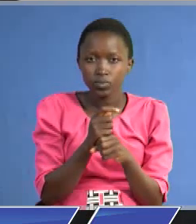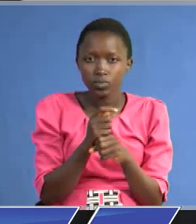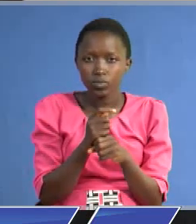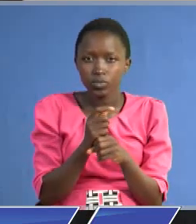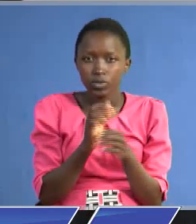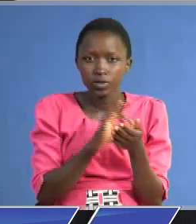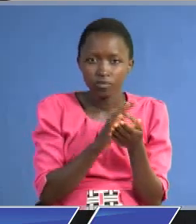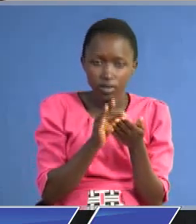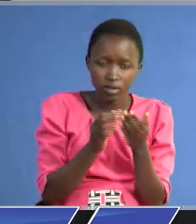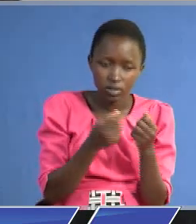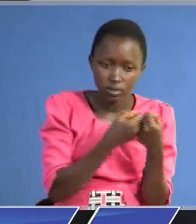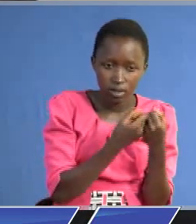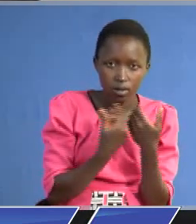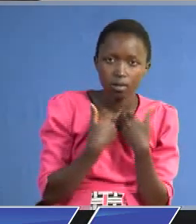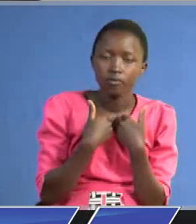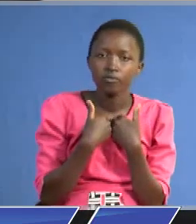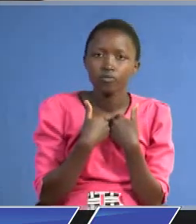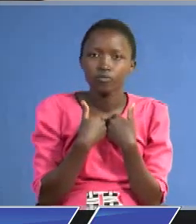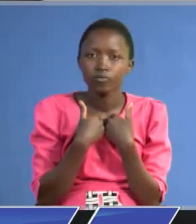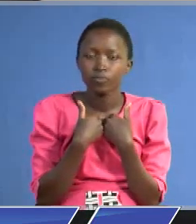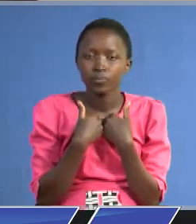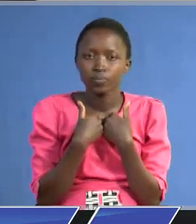funding has been a challenge.